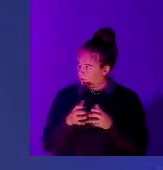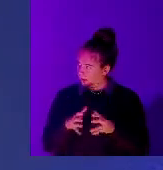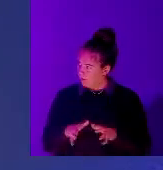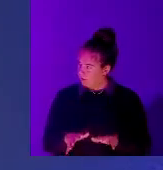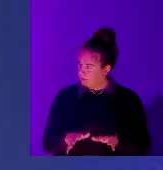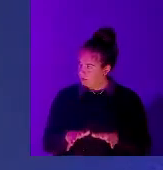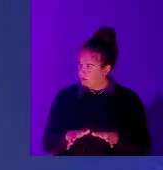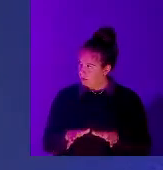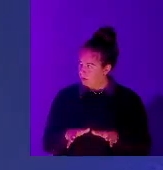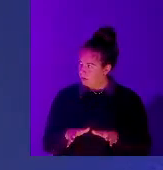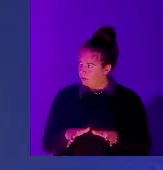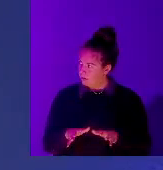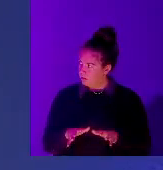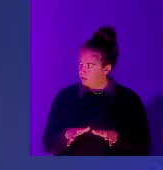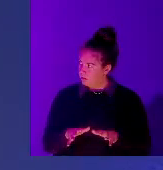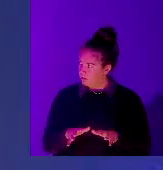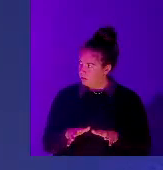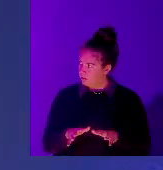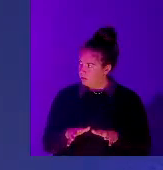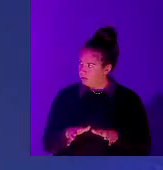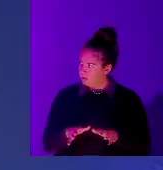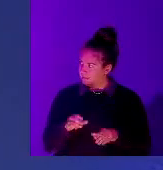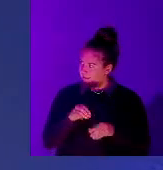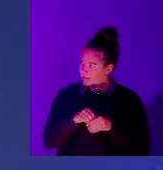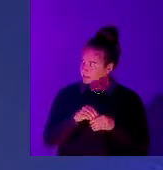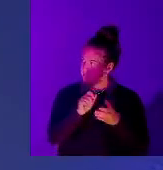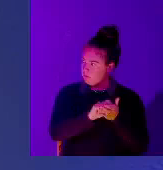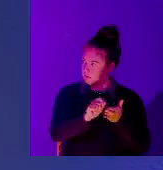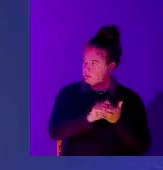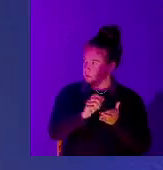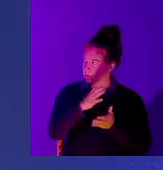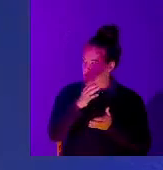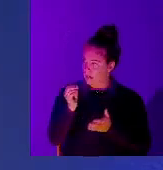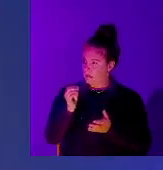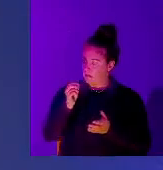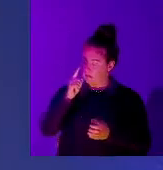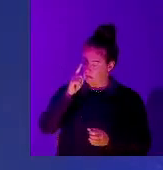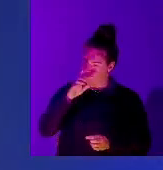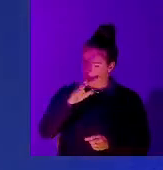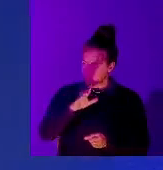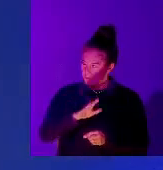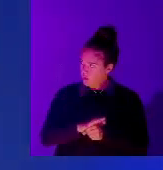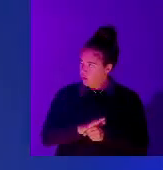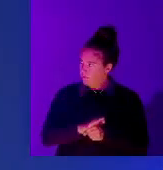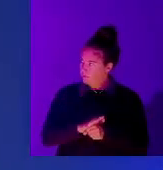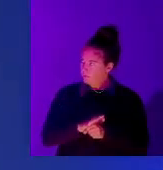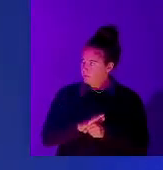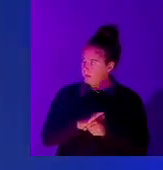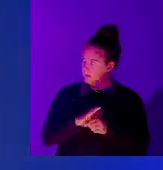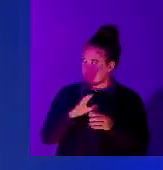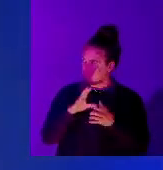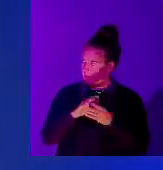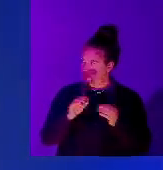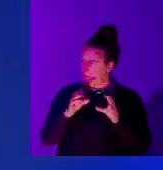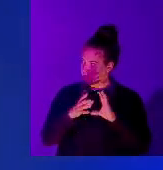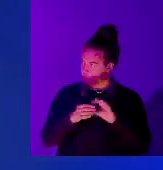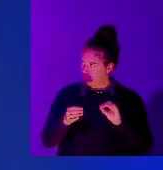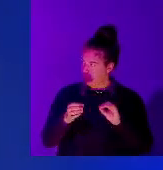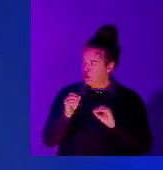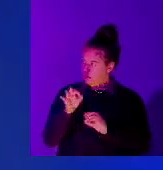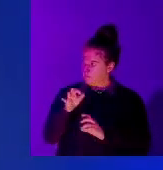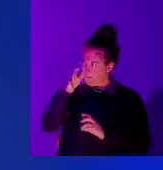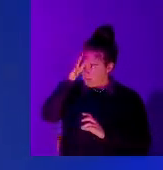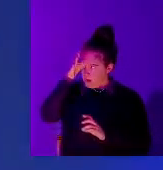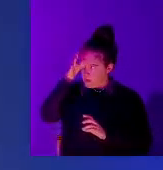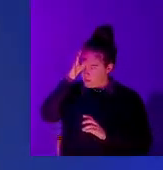it's confirmed in the written testimonies of the apostles and church fathers from the earliest centuries of the church